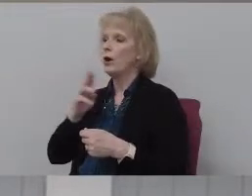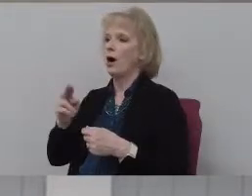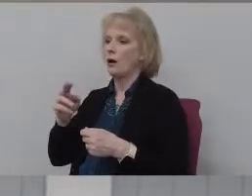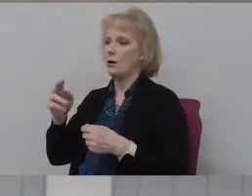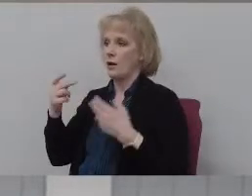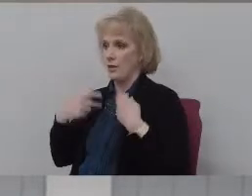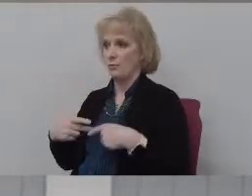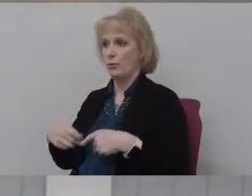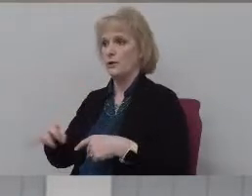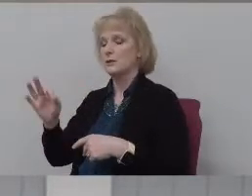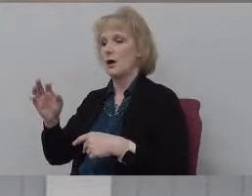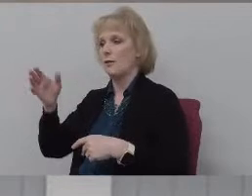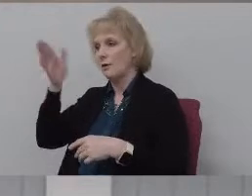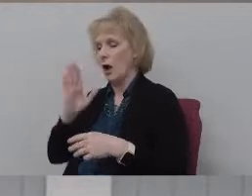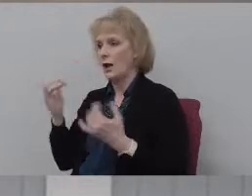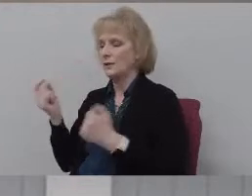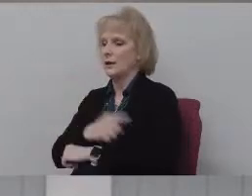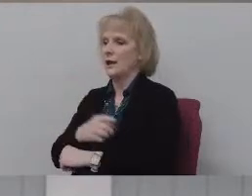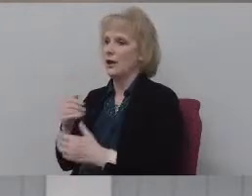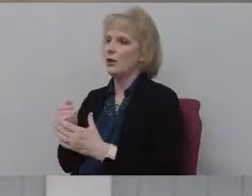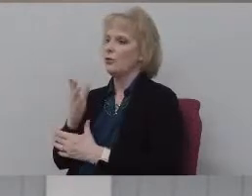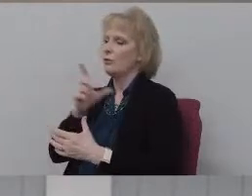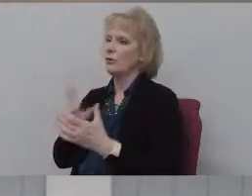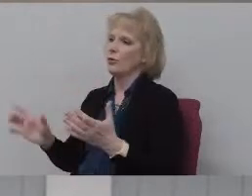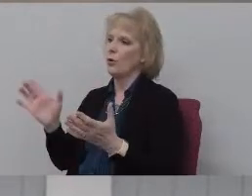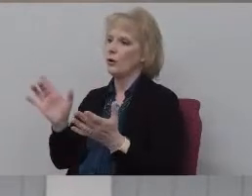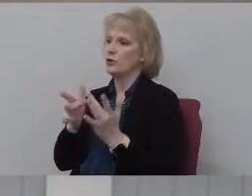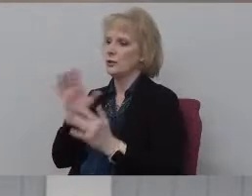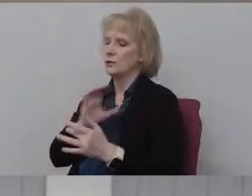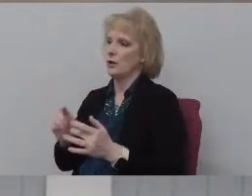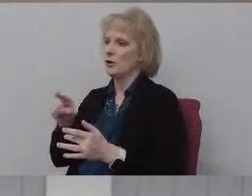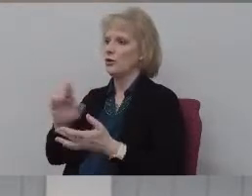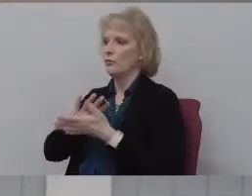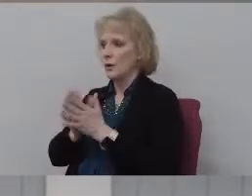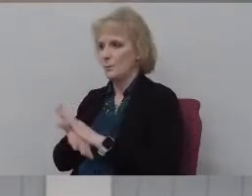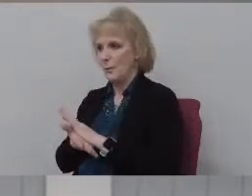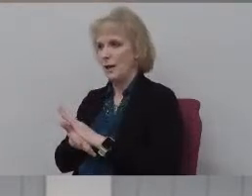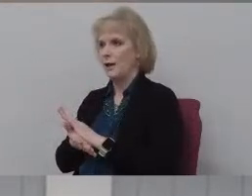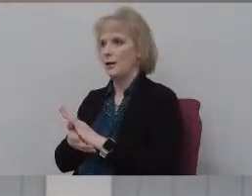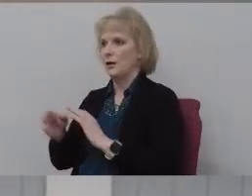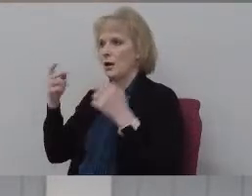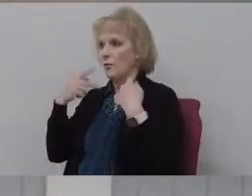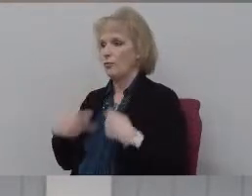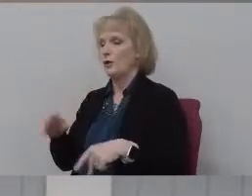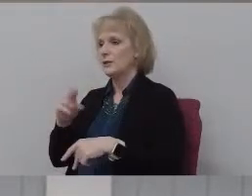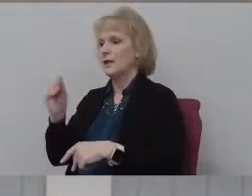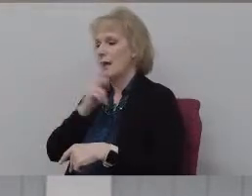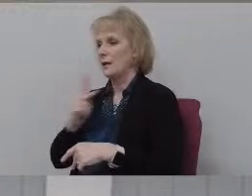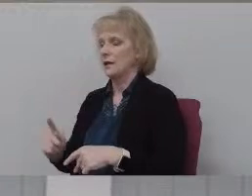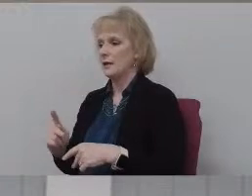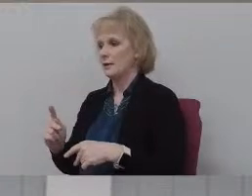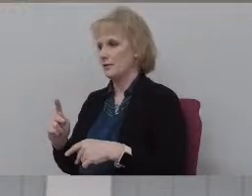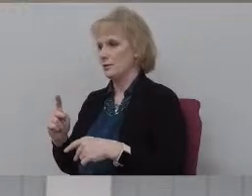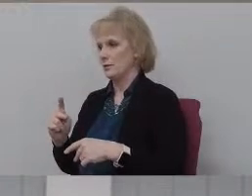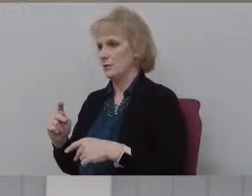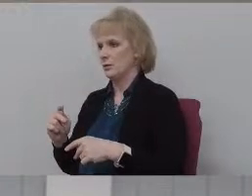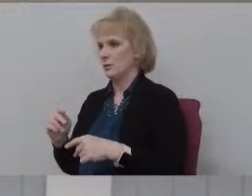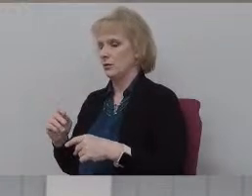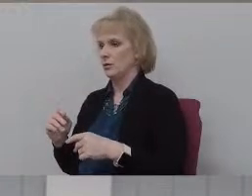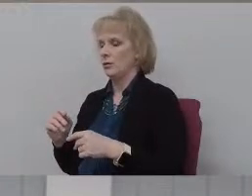today. Through the Lord Jesus Christ, you've been made priests and kings through the Lord Jesus Christ.